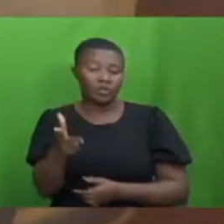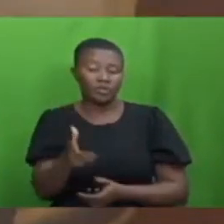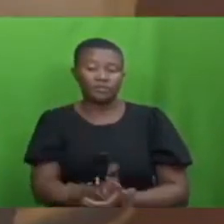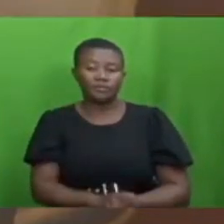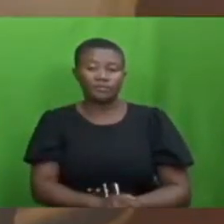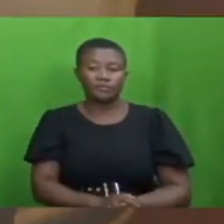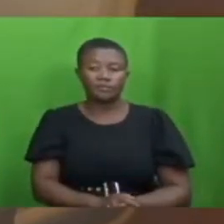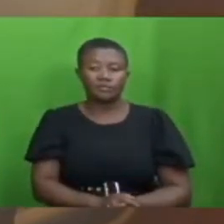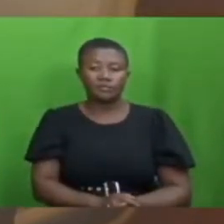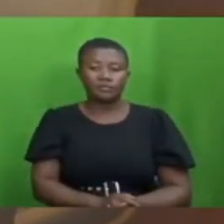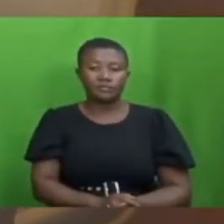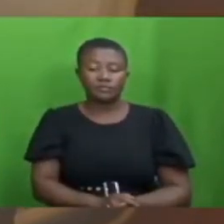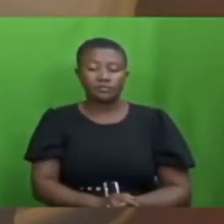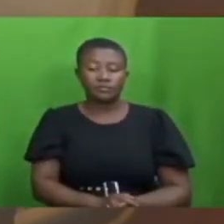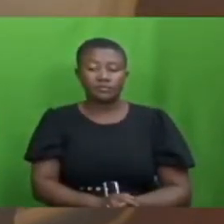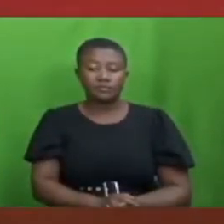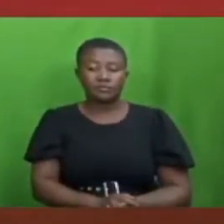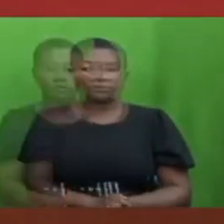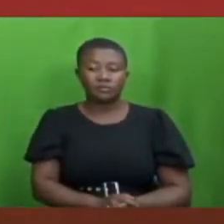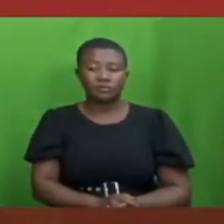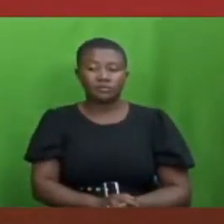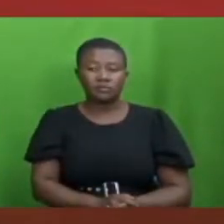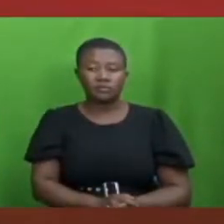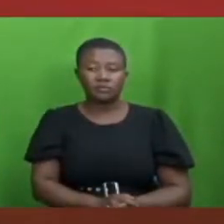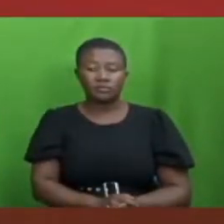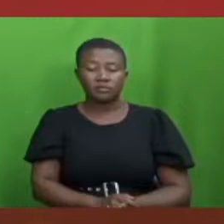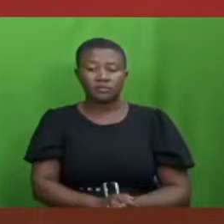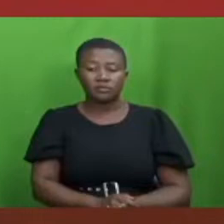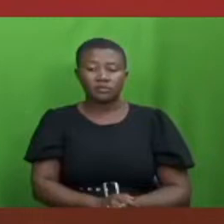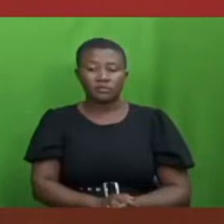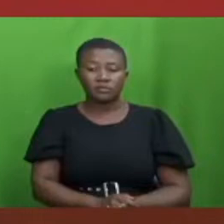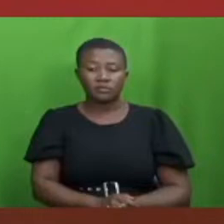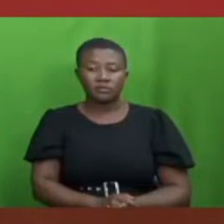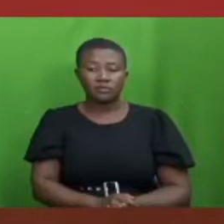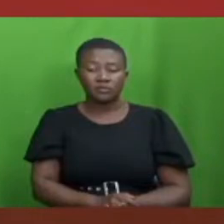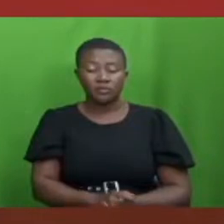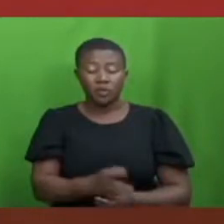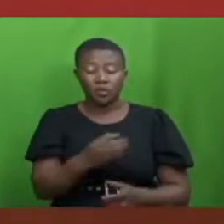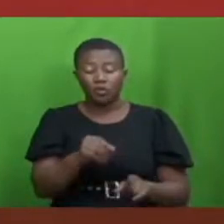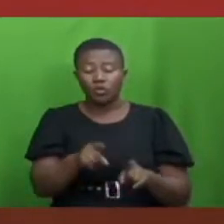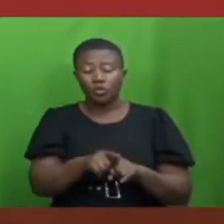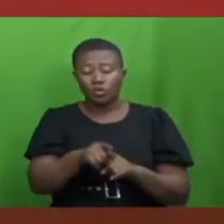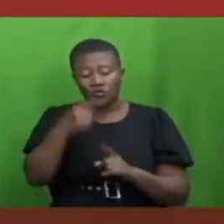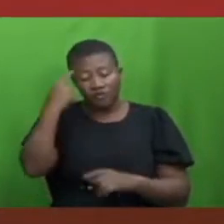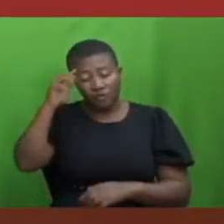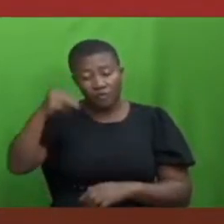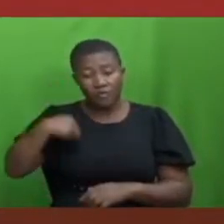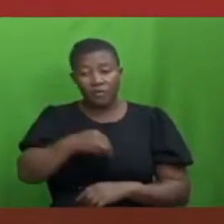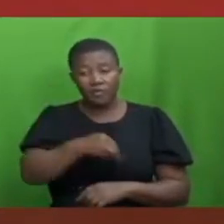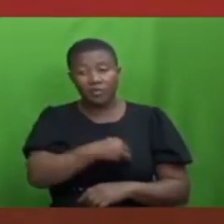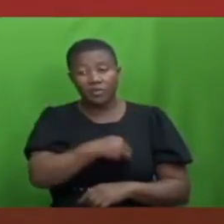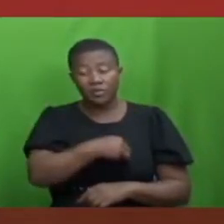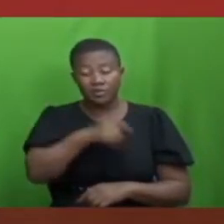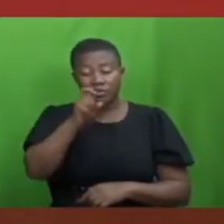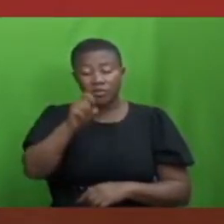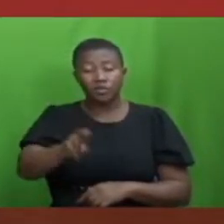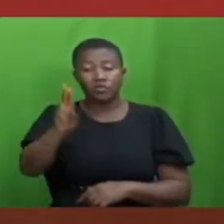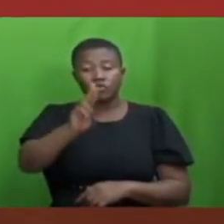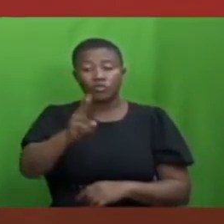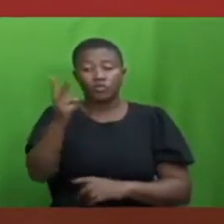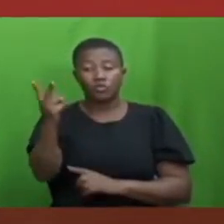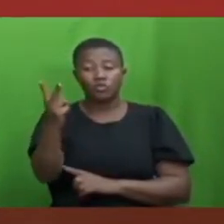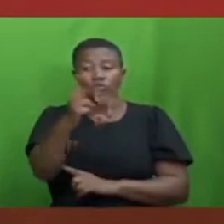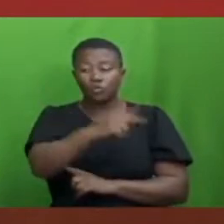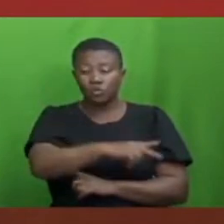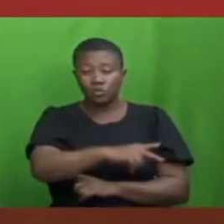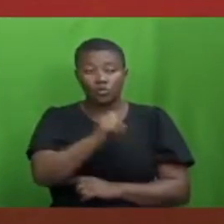Tomorrow, Tuesday, 1st August 2023. I'm informed the